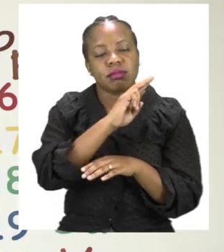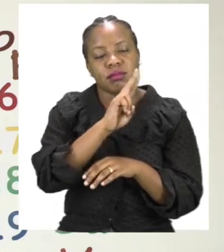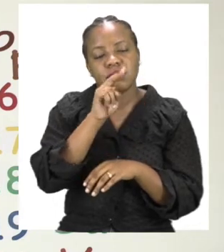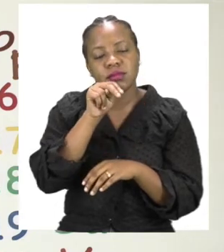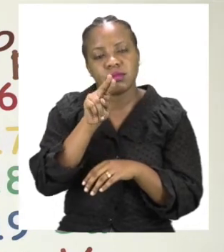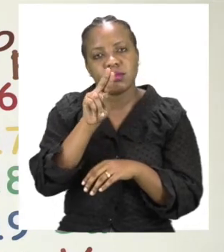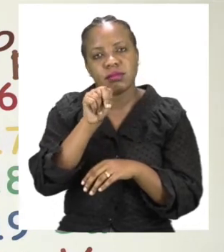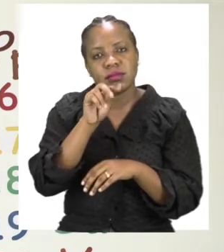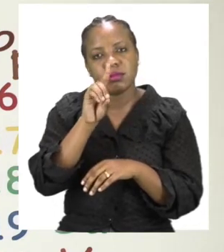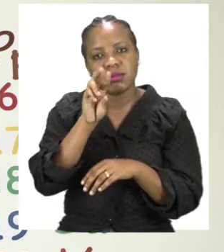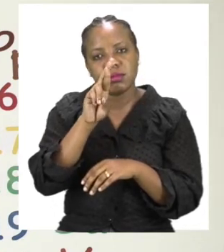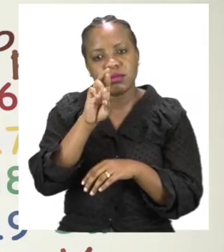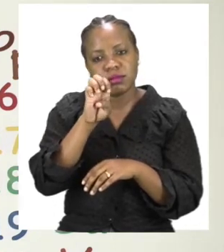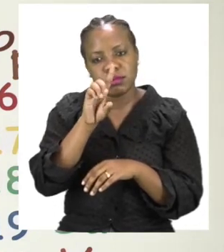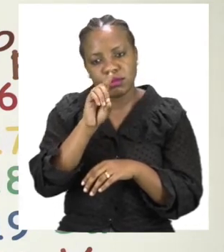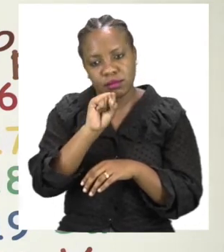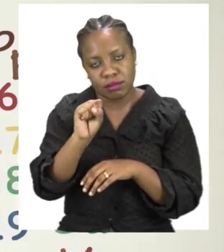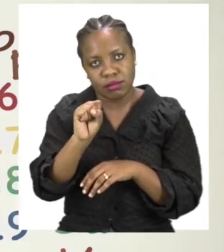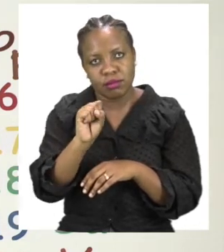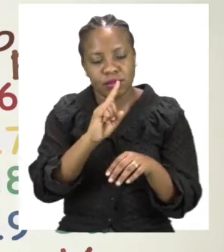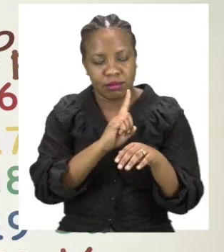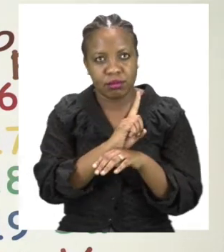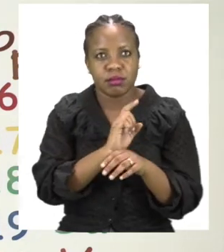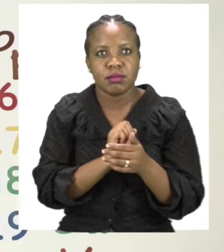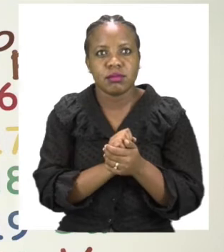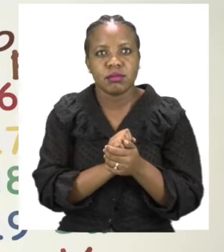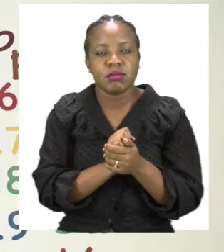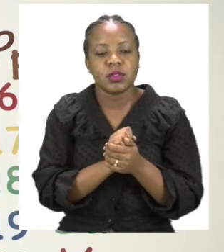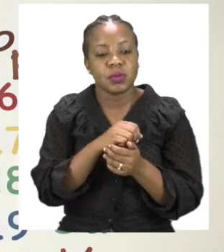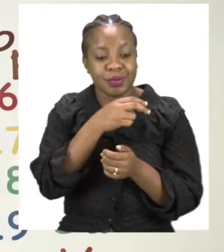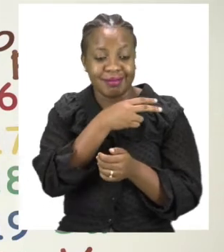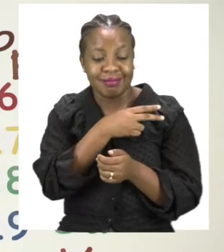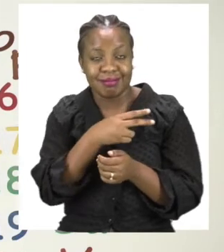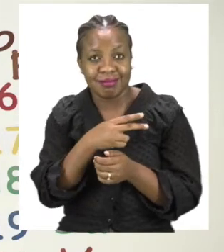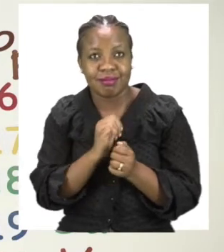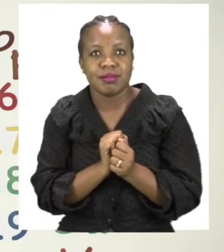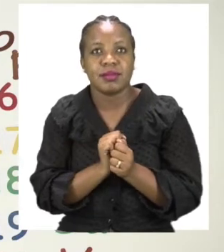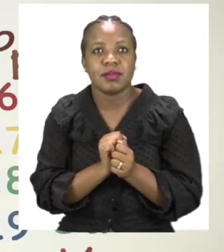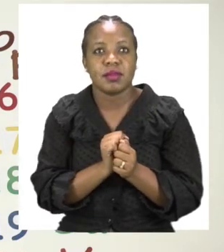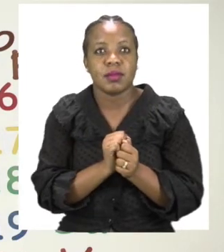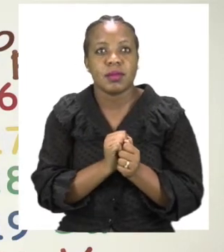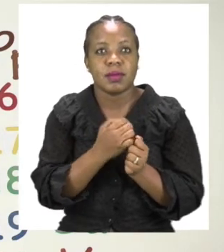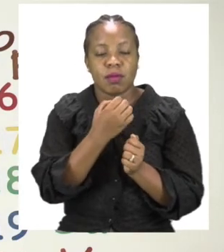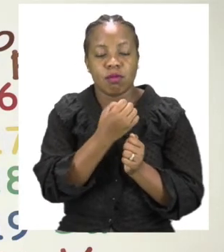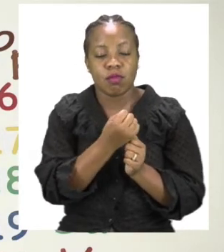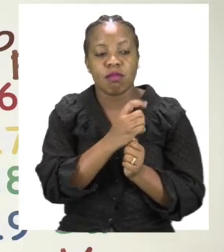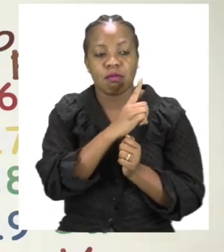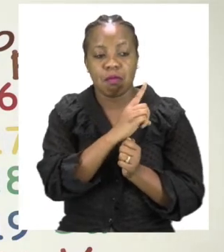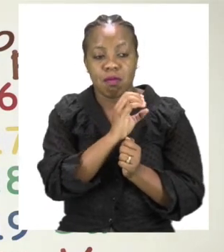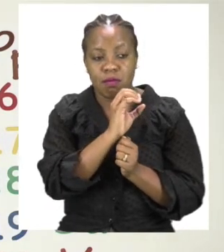first. So we say equals, then we put our